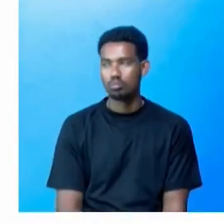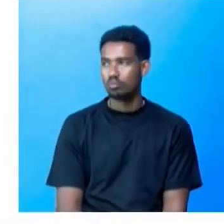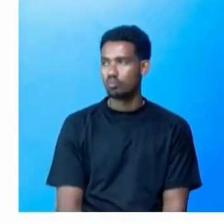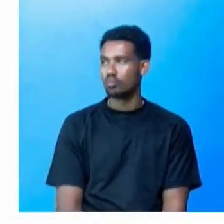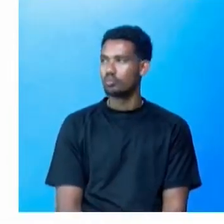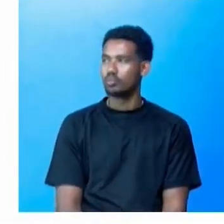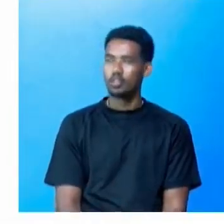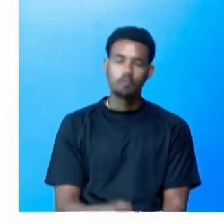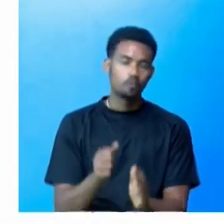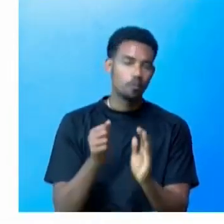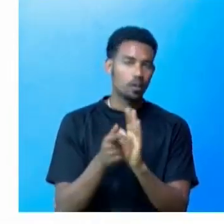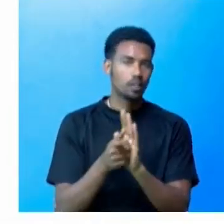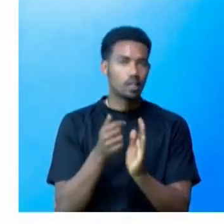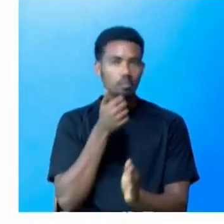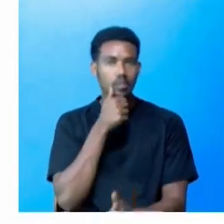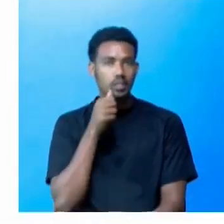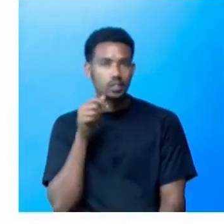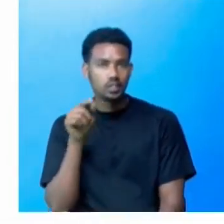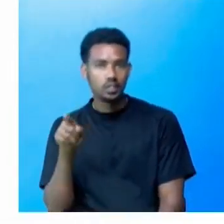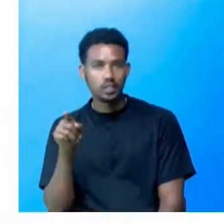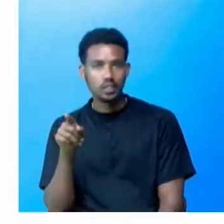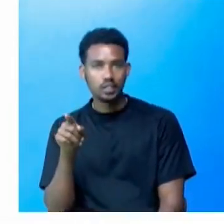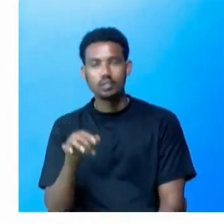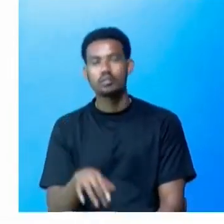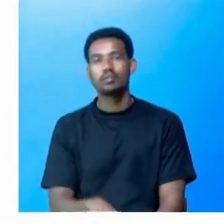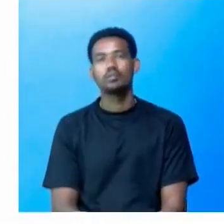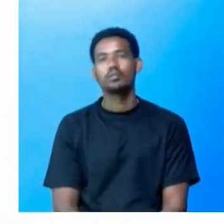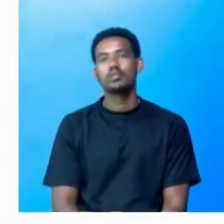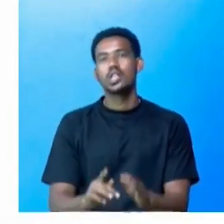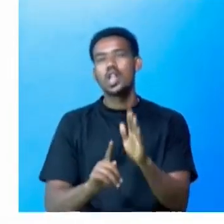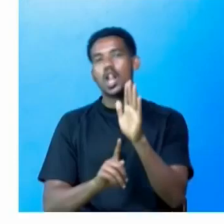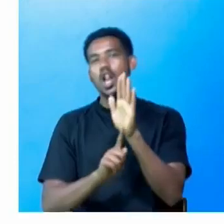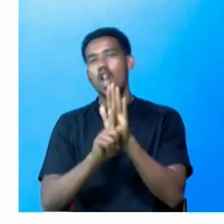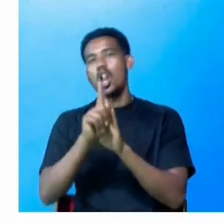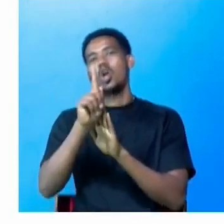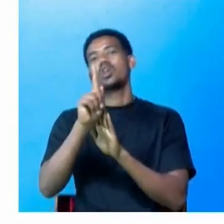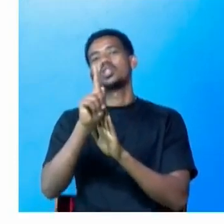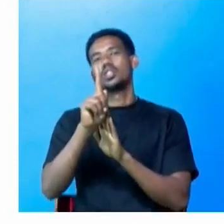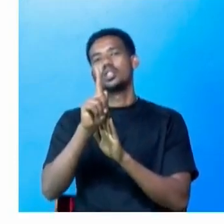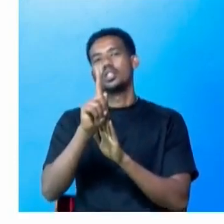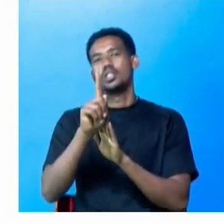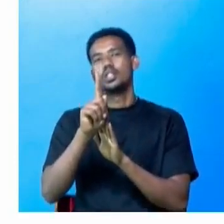she has long